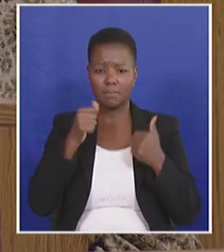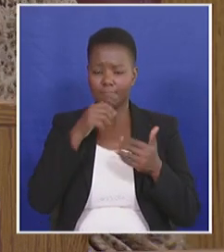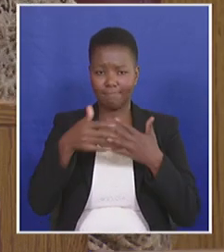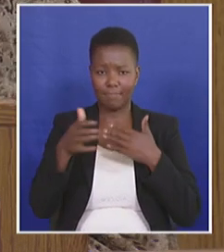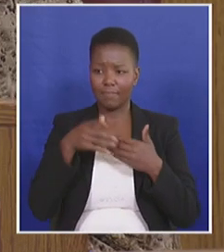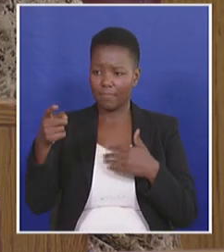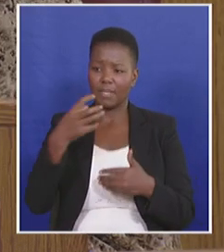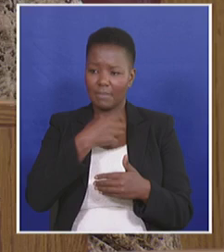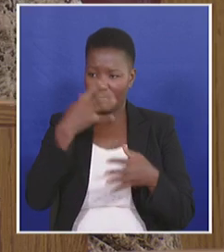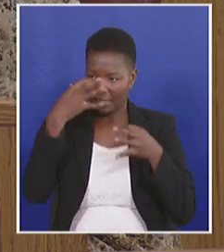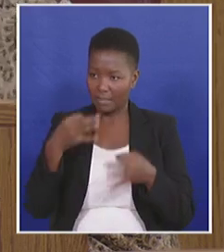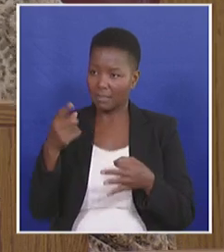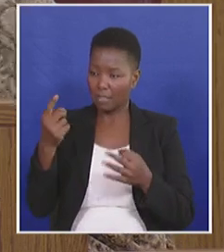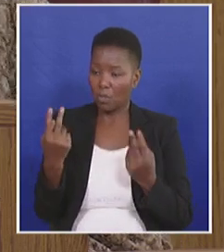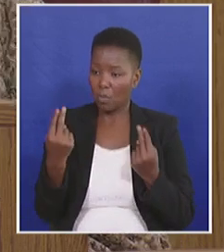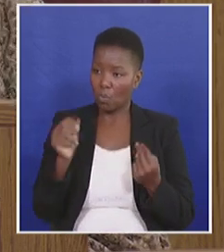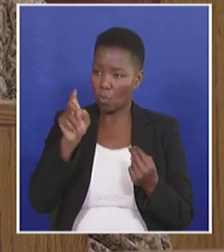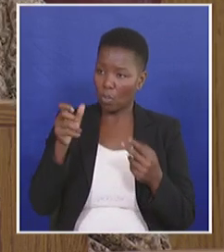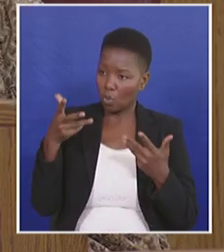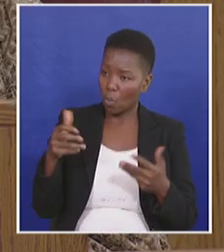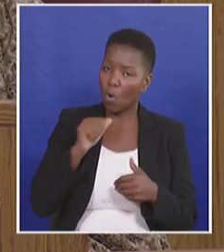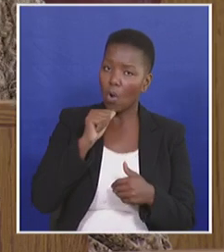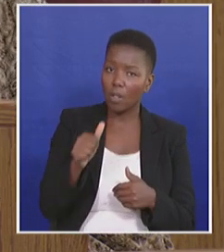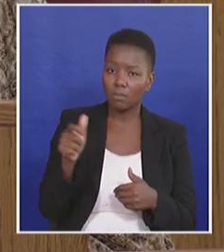the Minister to decide whether it was a new question or not.